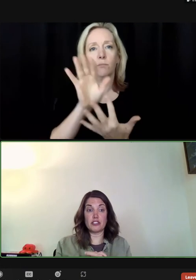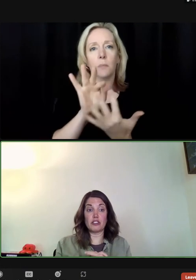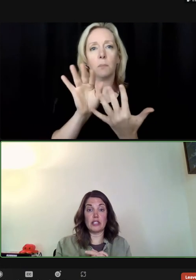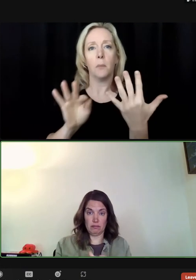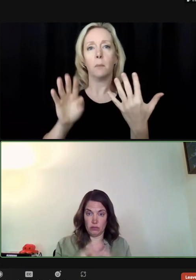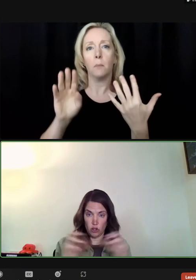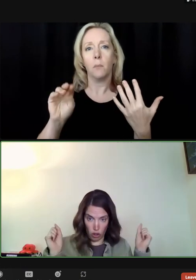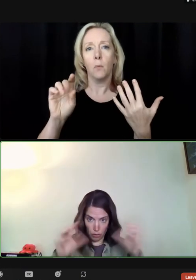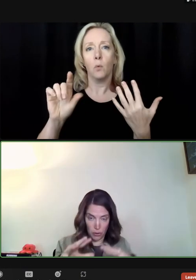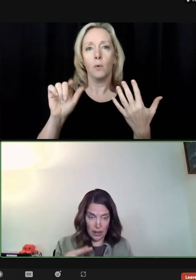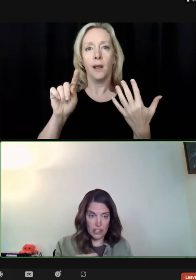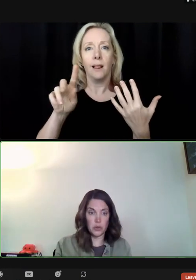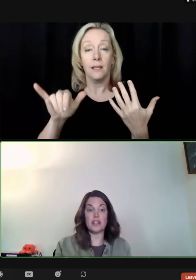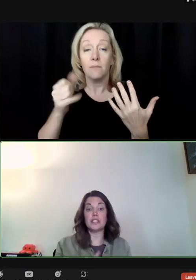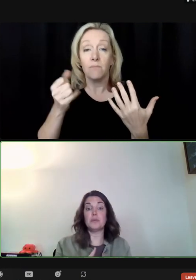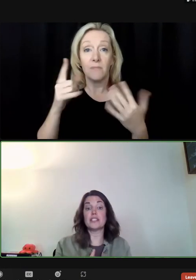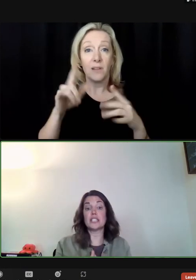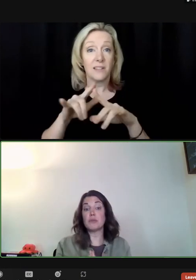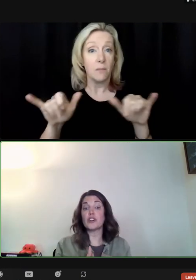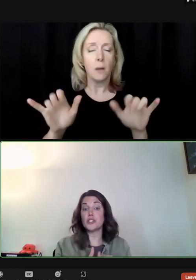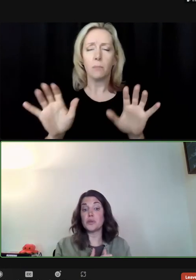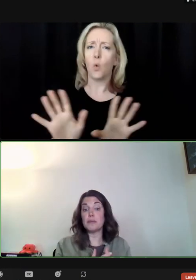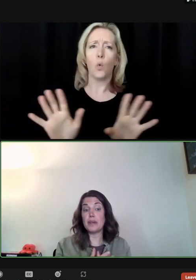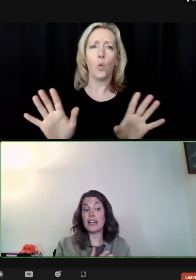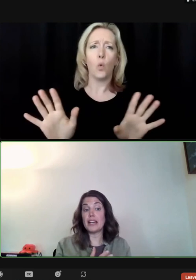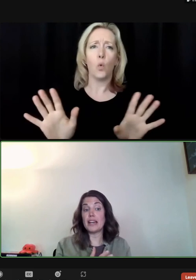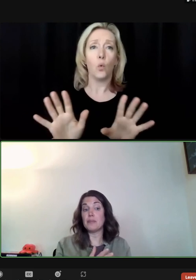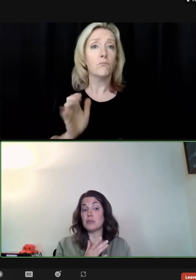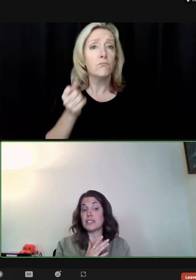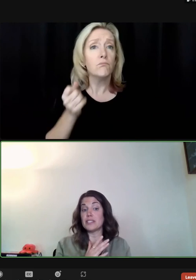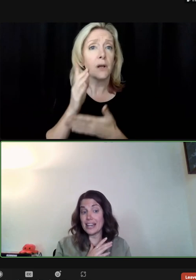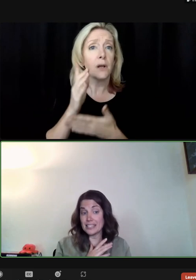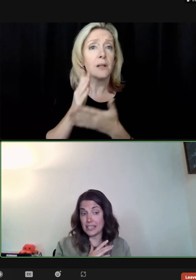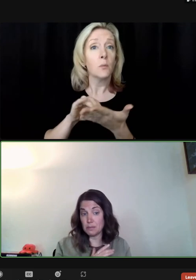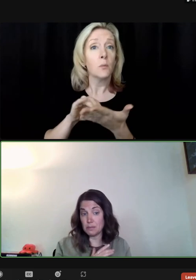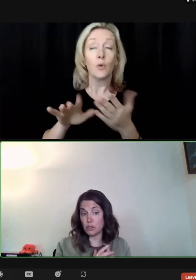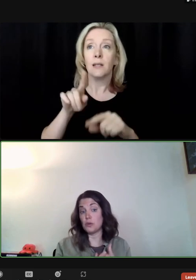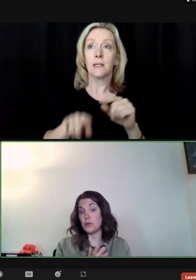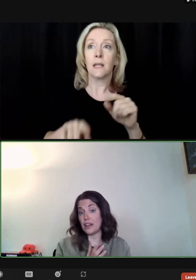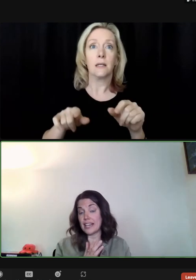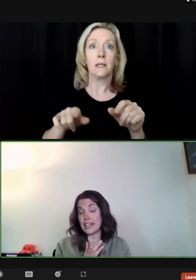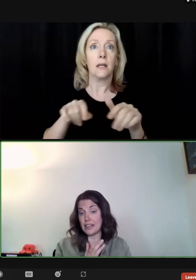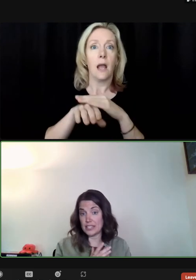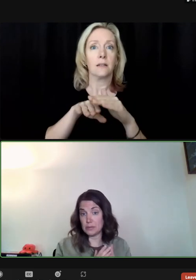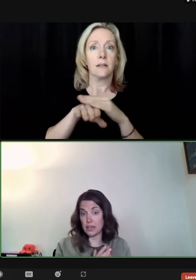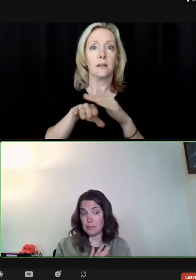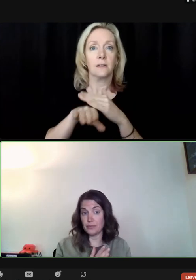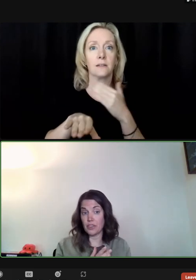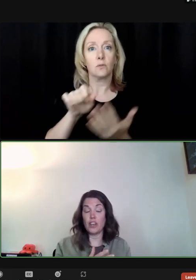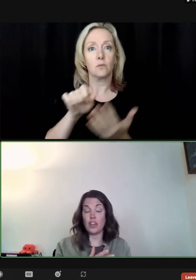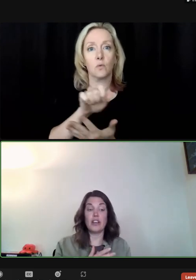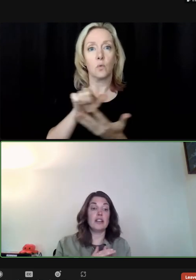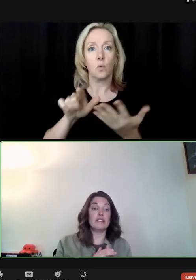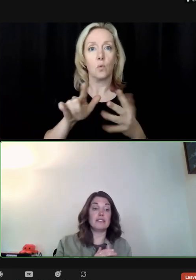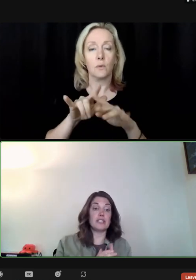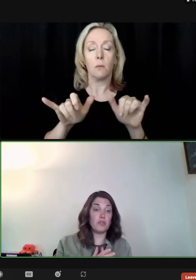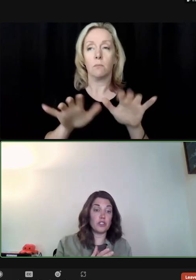but not necessarily all thrown at you at once, because some of our students may not be able to access multiple modalities at the same